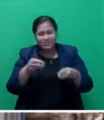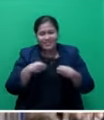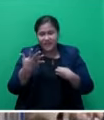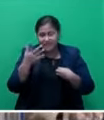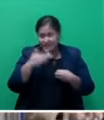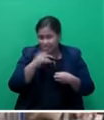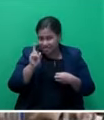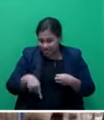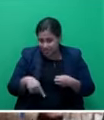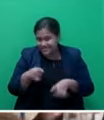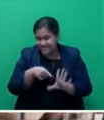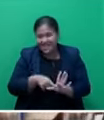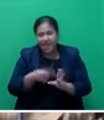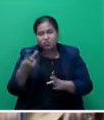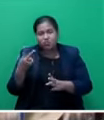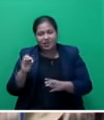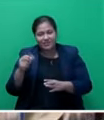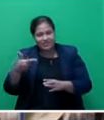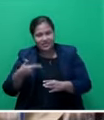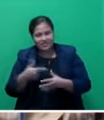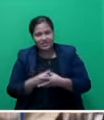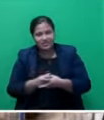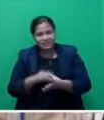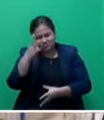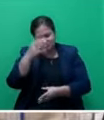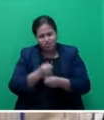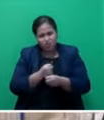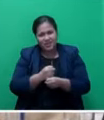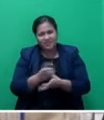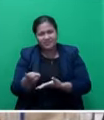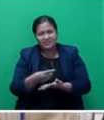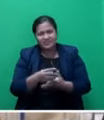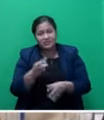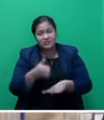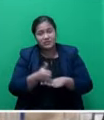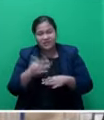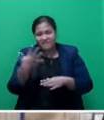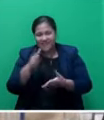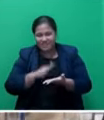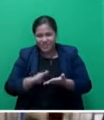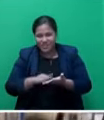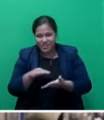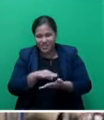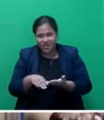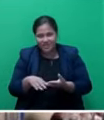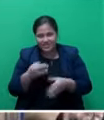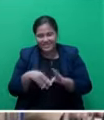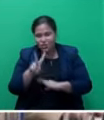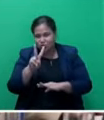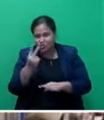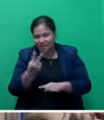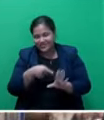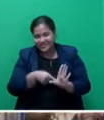ending 2017. This has taken up the total dividend received by government to $5 million in the span of 12 years of